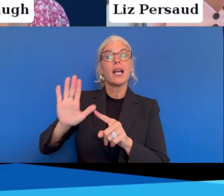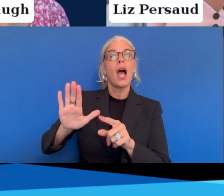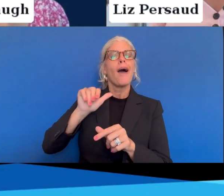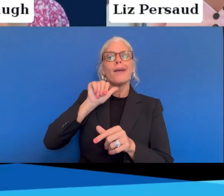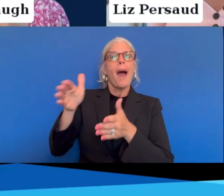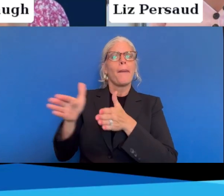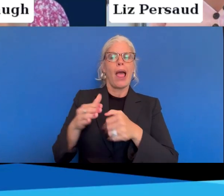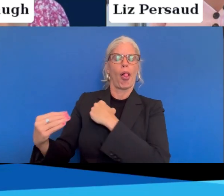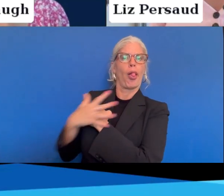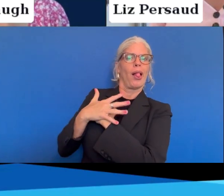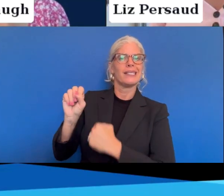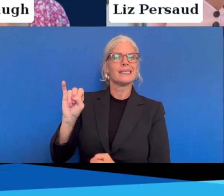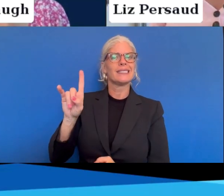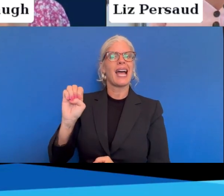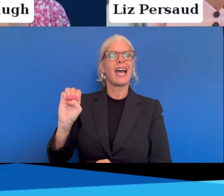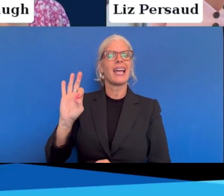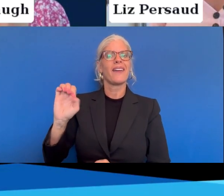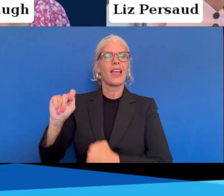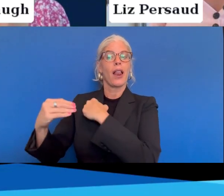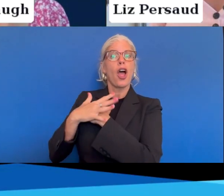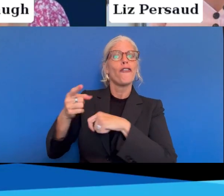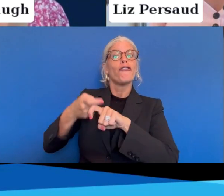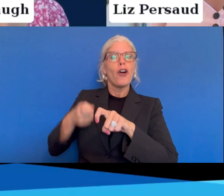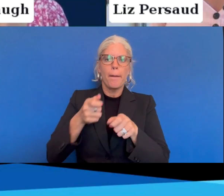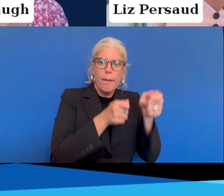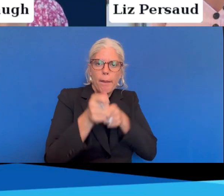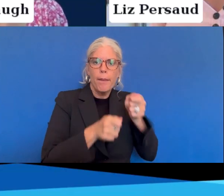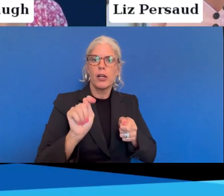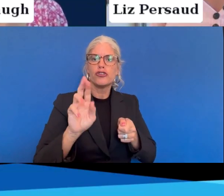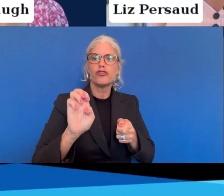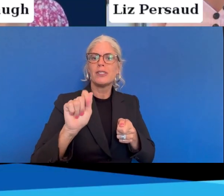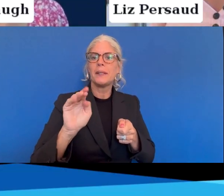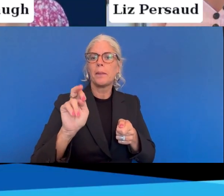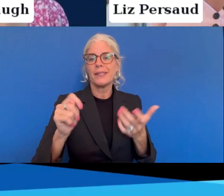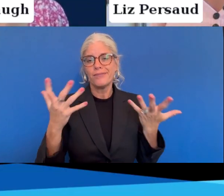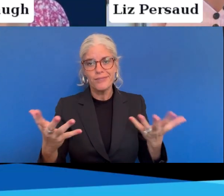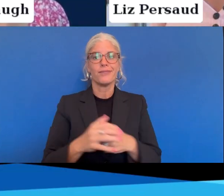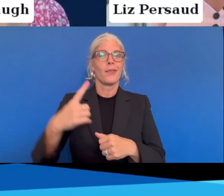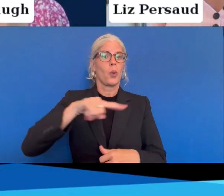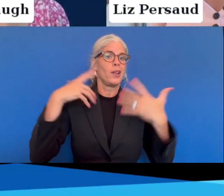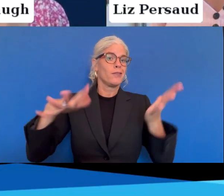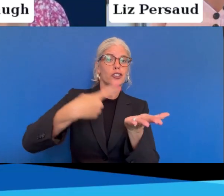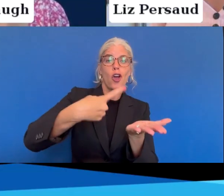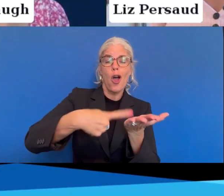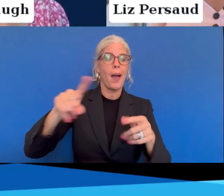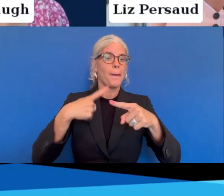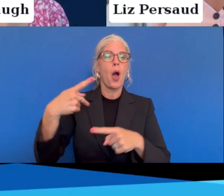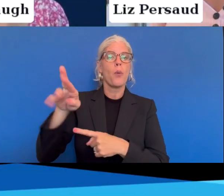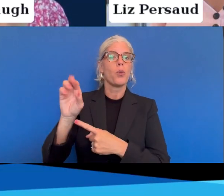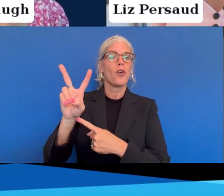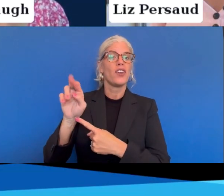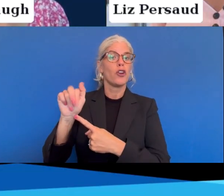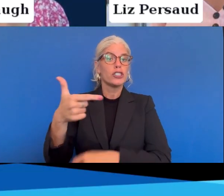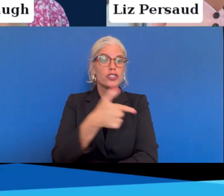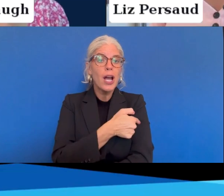are getting for another chronic or major illness may actually unintendedly raise the risk of certain treatments like